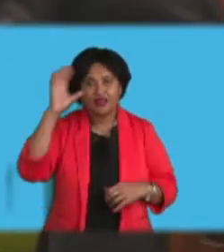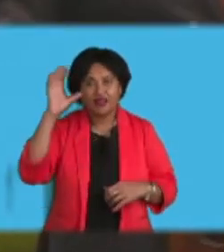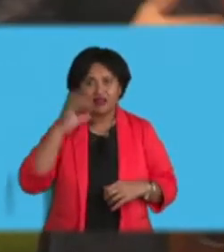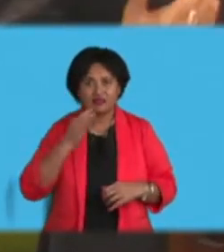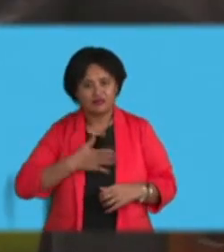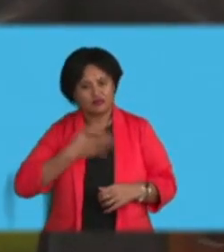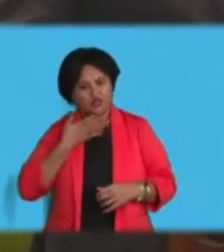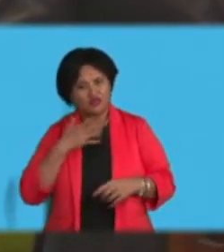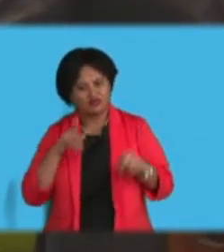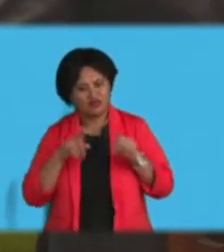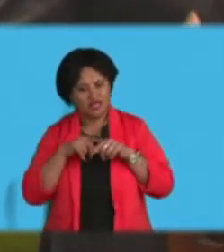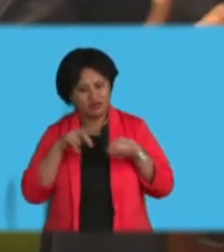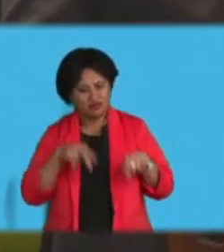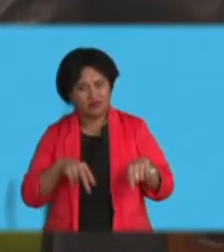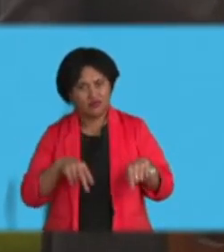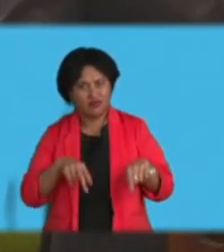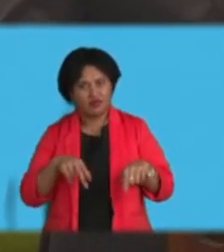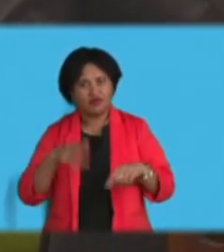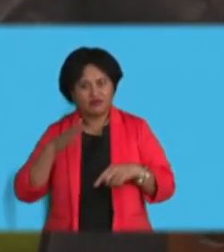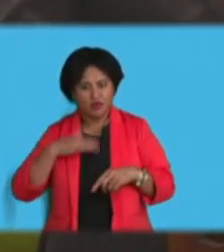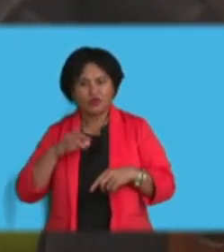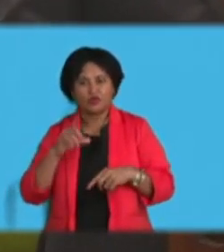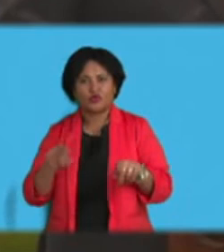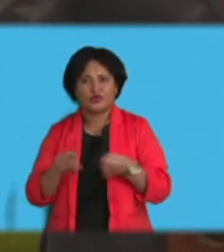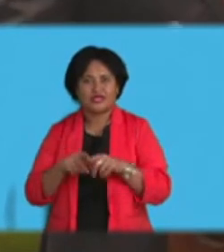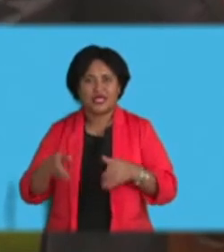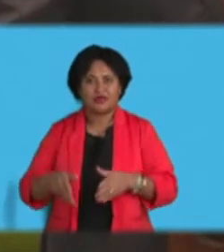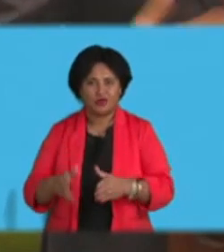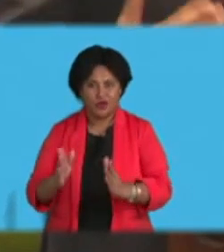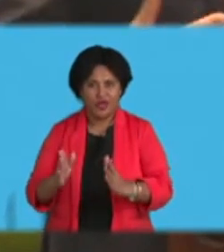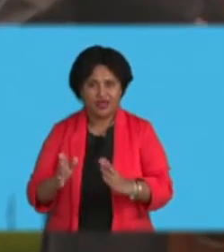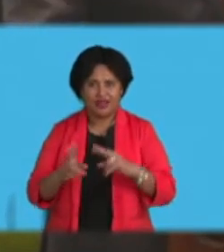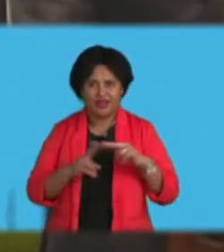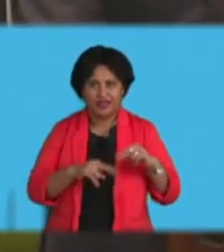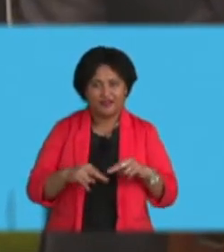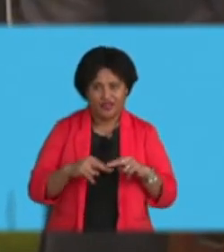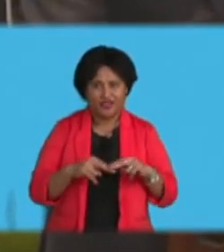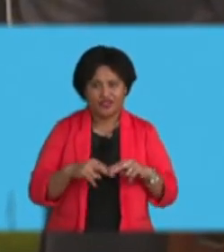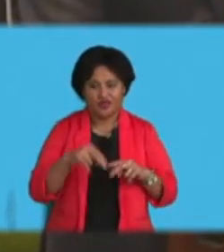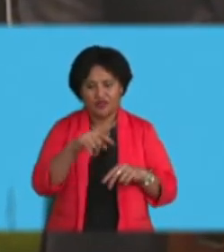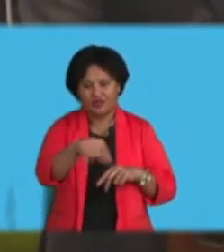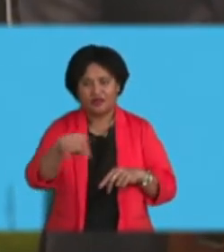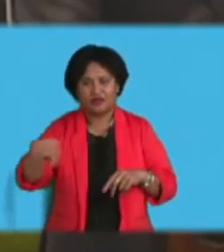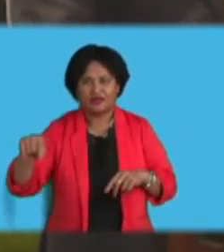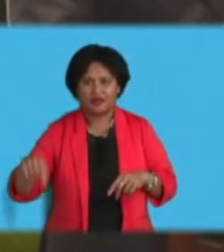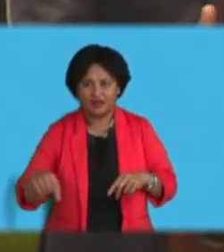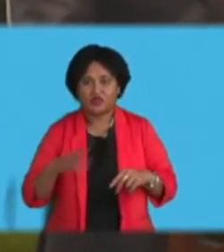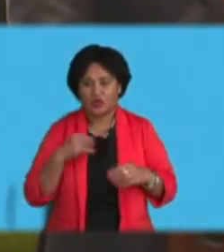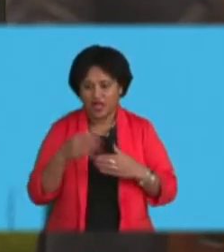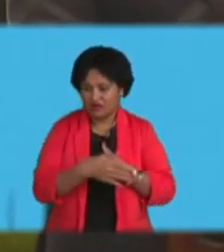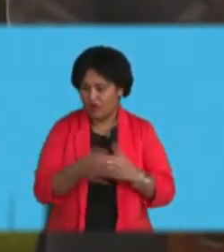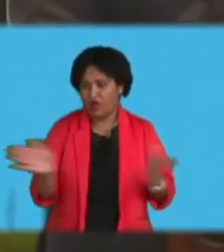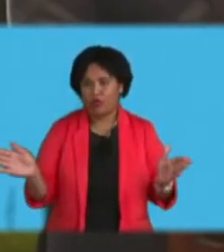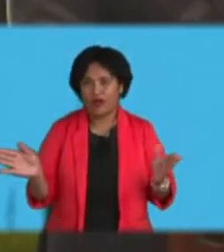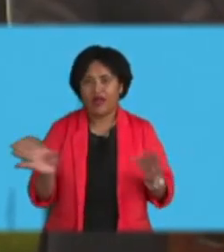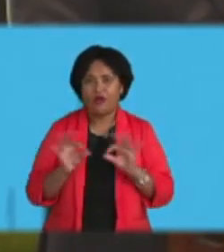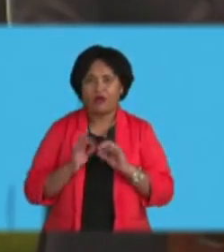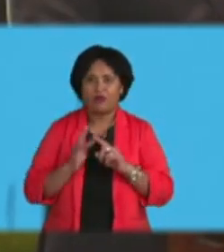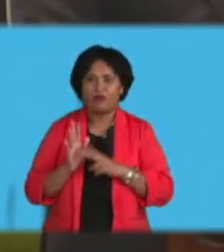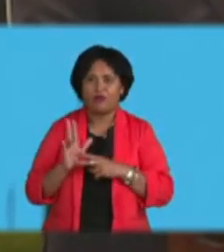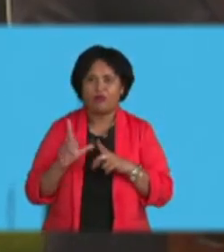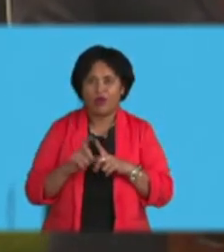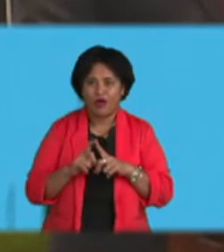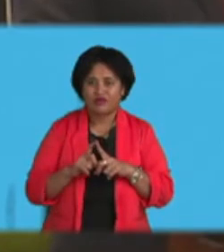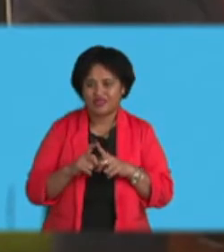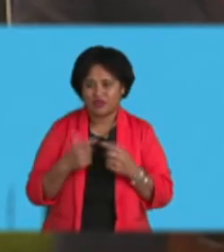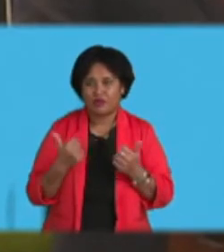interested in also trading in the secondary market in Fiji, and we can open up then our bonds to be in a much better and attractive